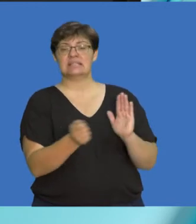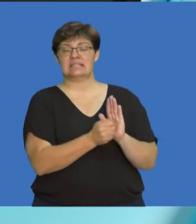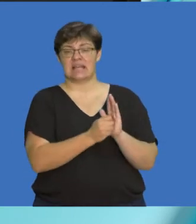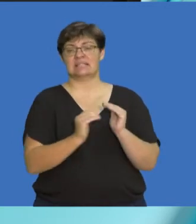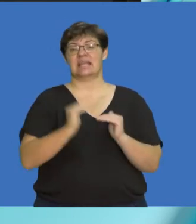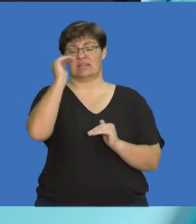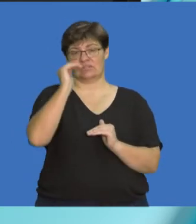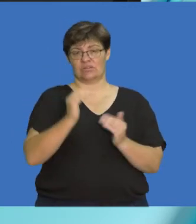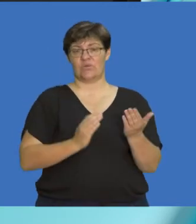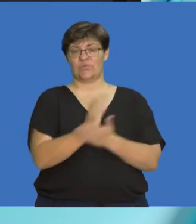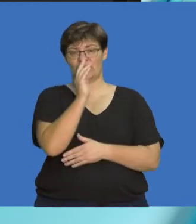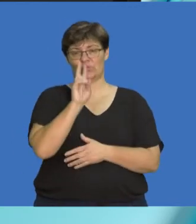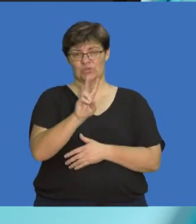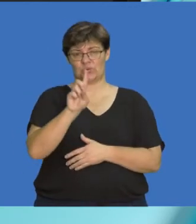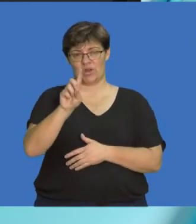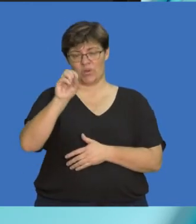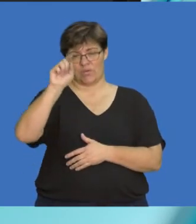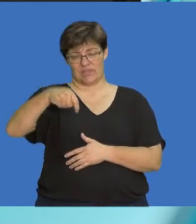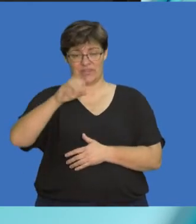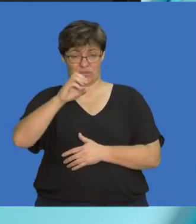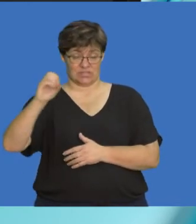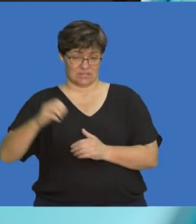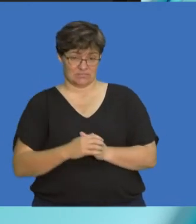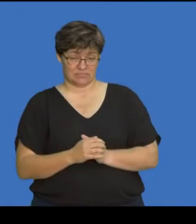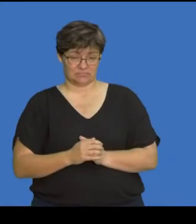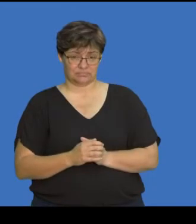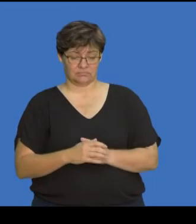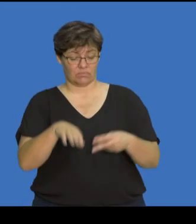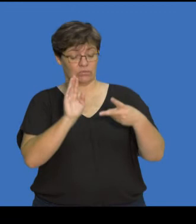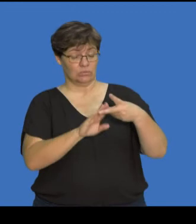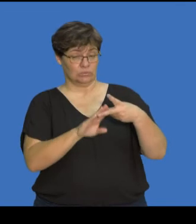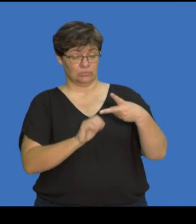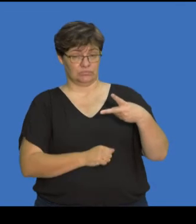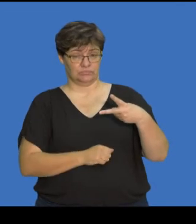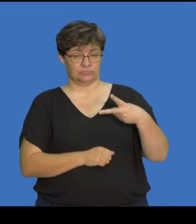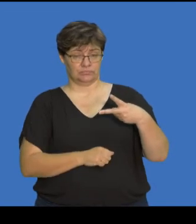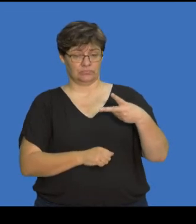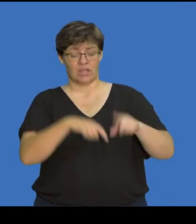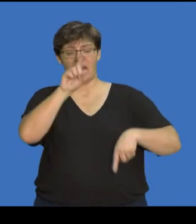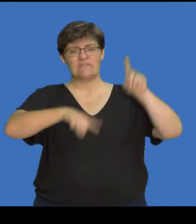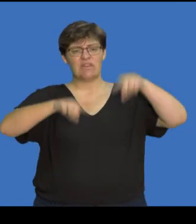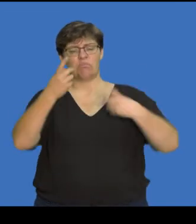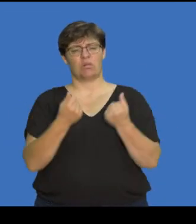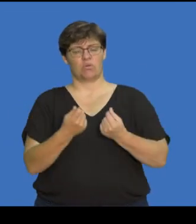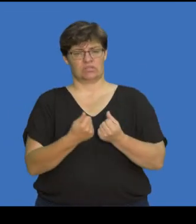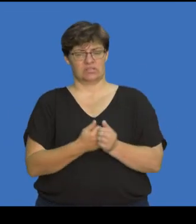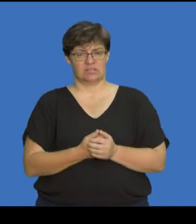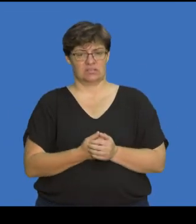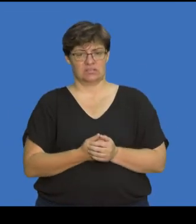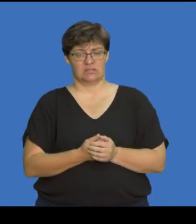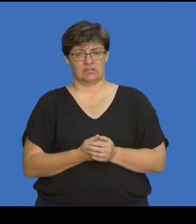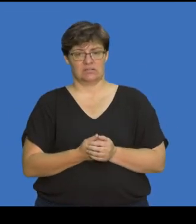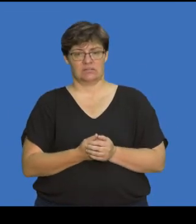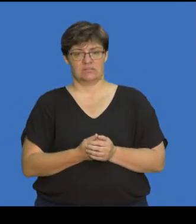by 210,000 Rand. Okay, number 2. Your variable costs will